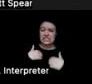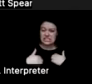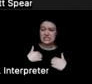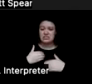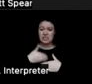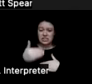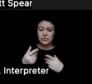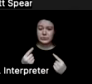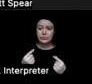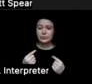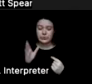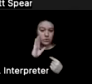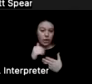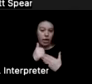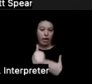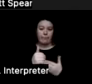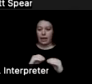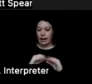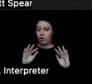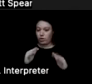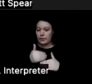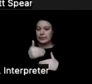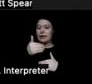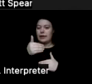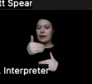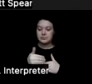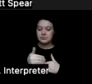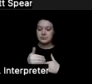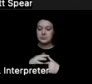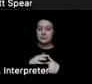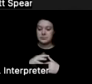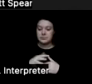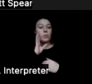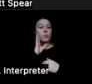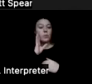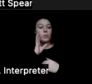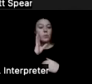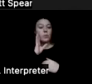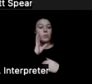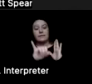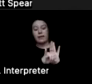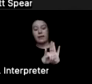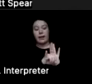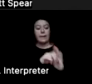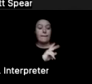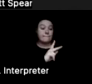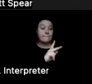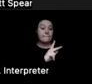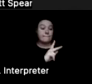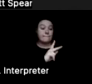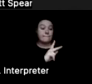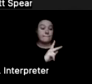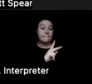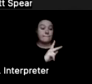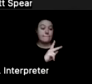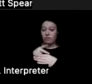So it helps them identify both the personal and professional development needs, interests that they have, and then can